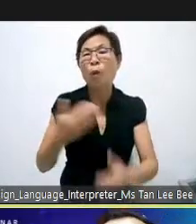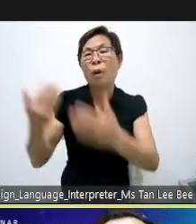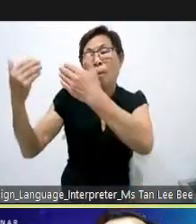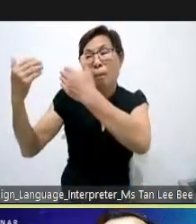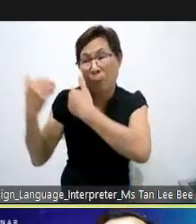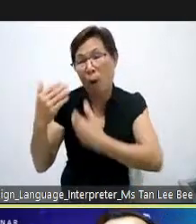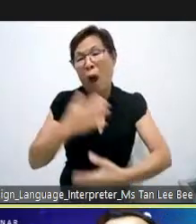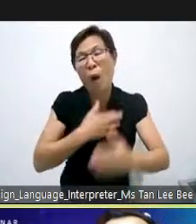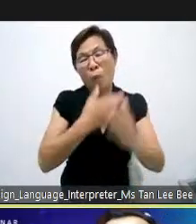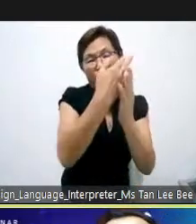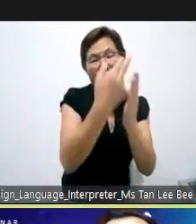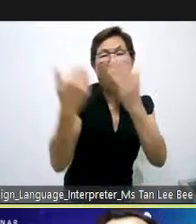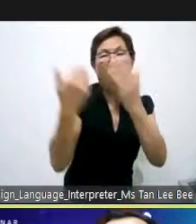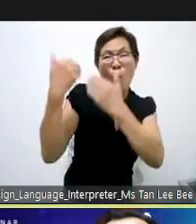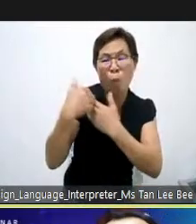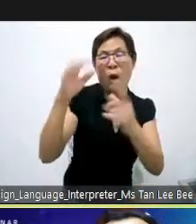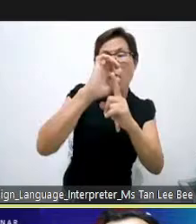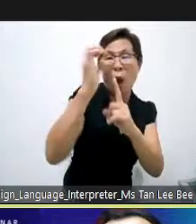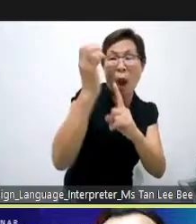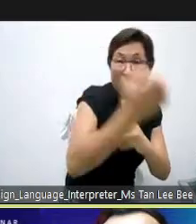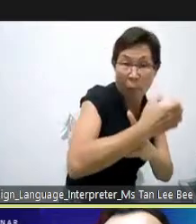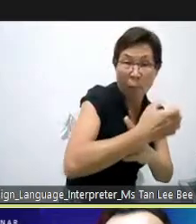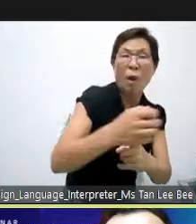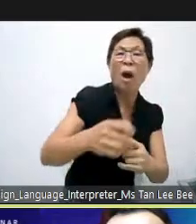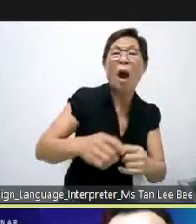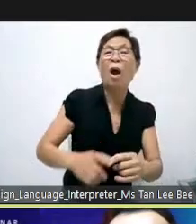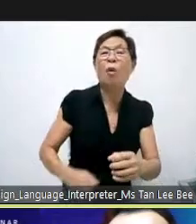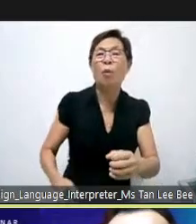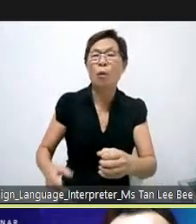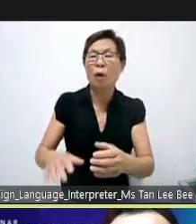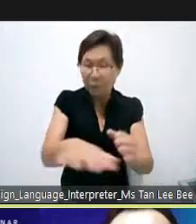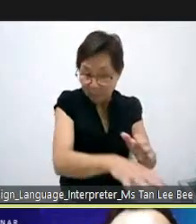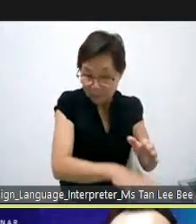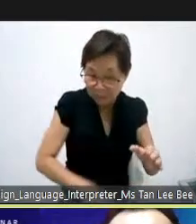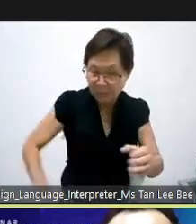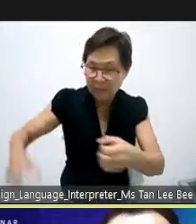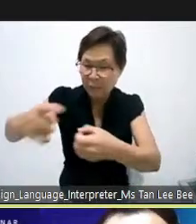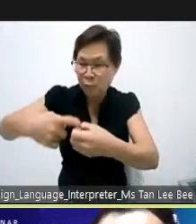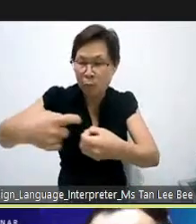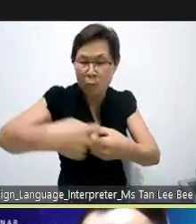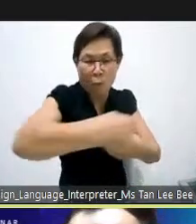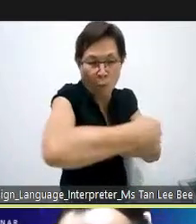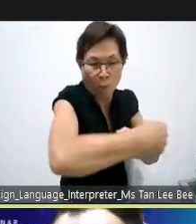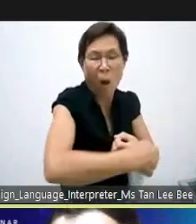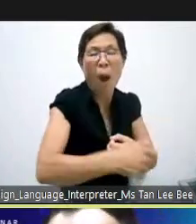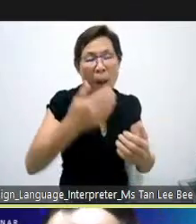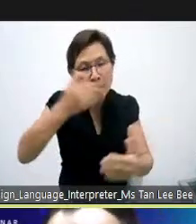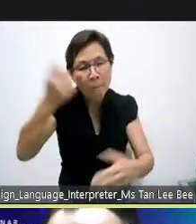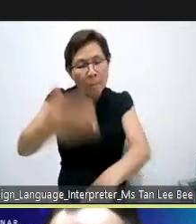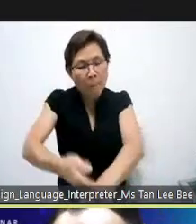ensure our environment, our ecosystem will become better and brighter.